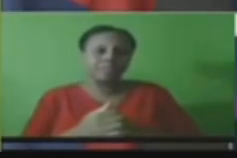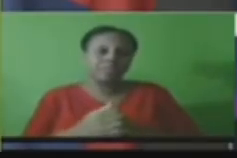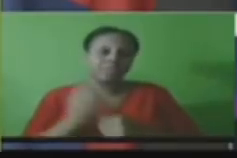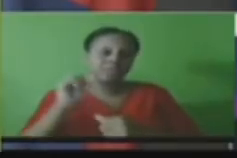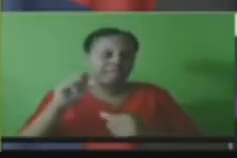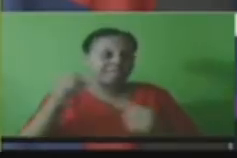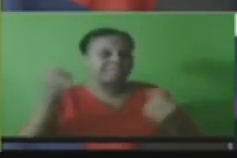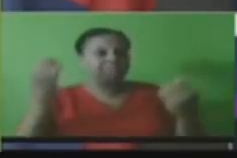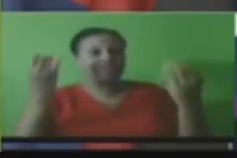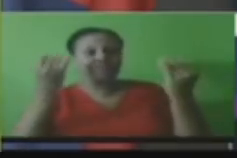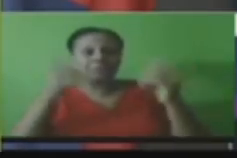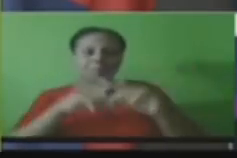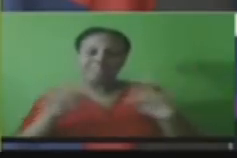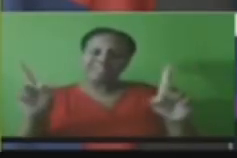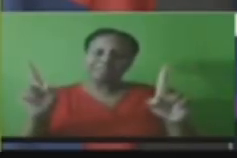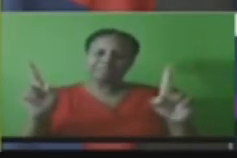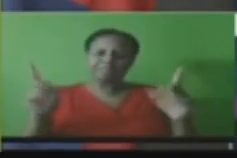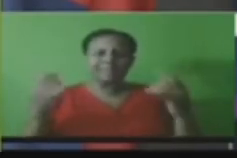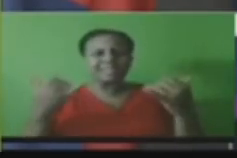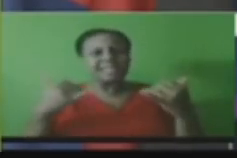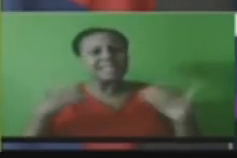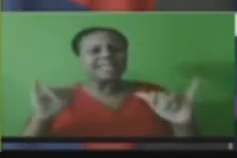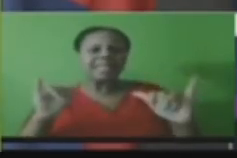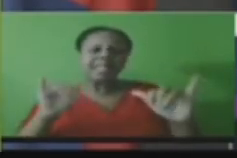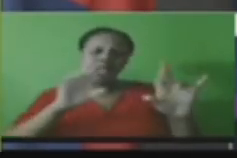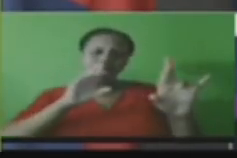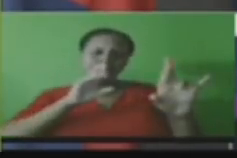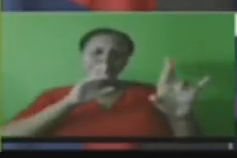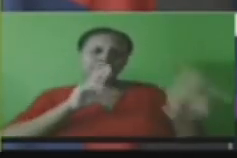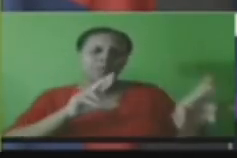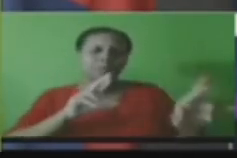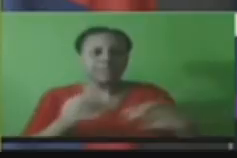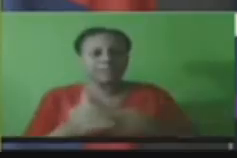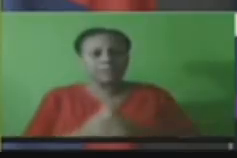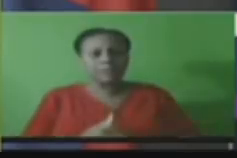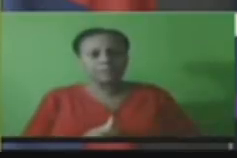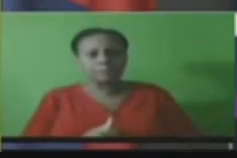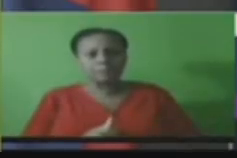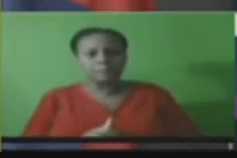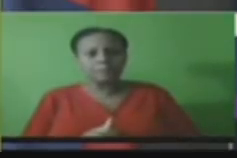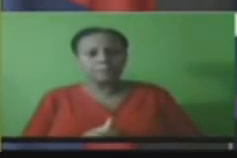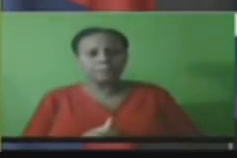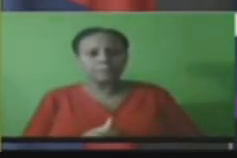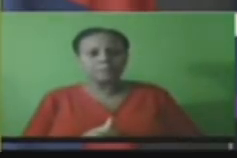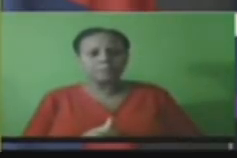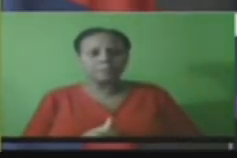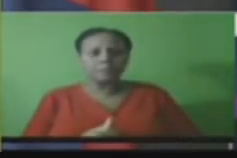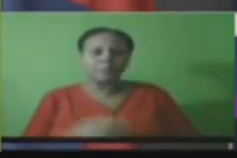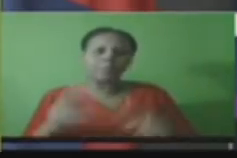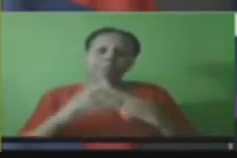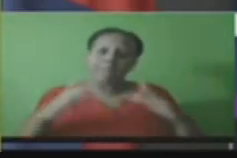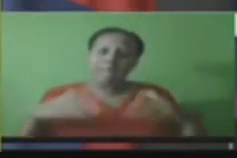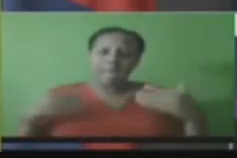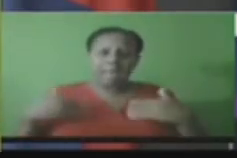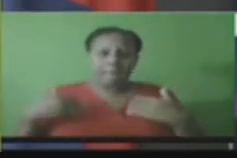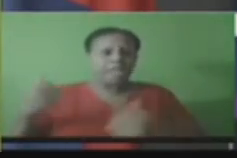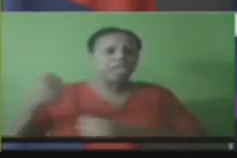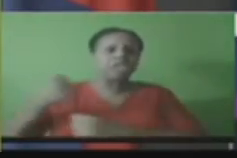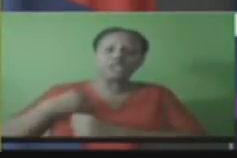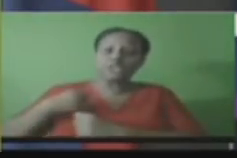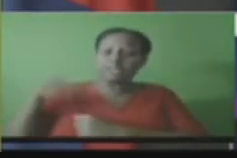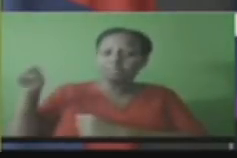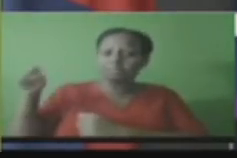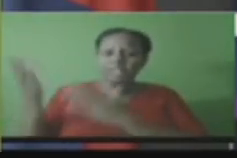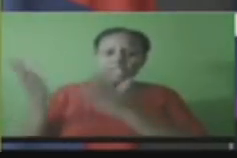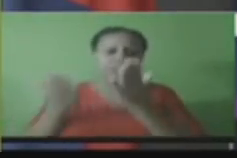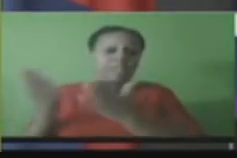responding. And I am very grateful that our security services are responding, and we have improved